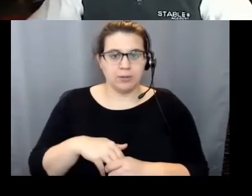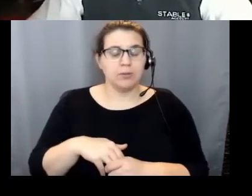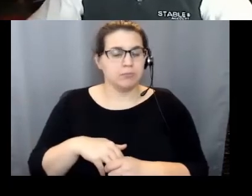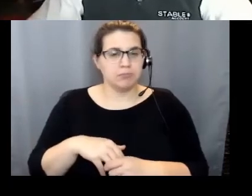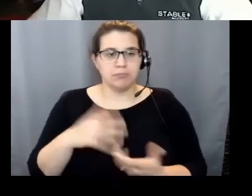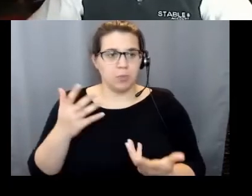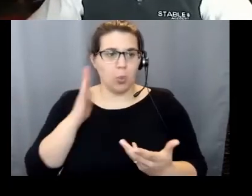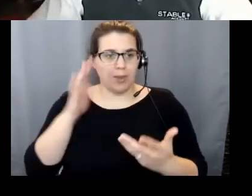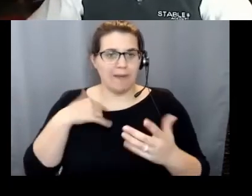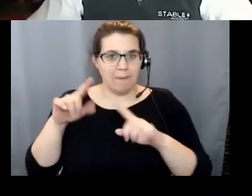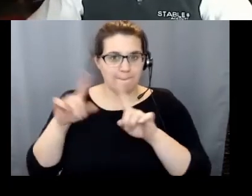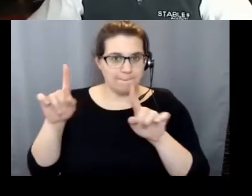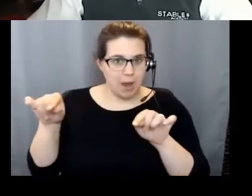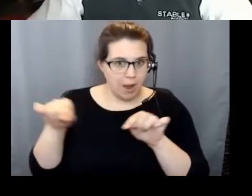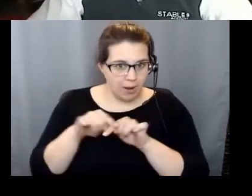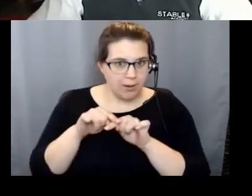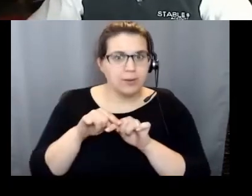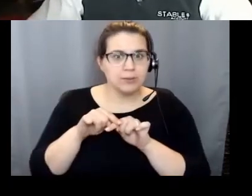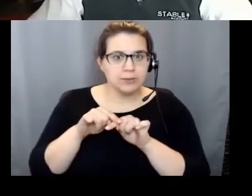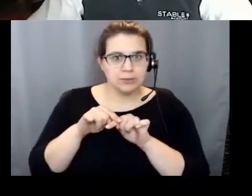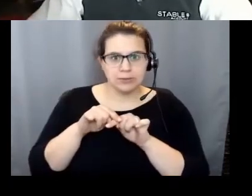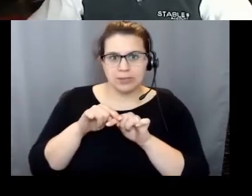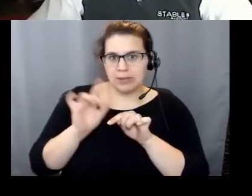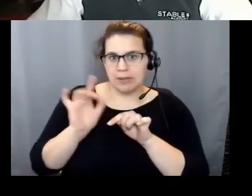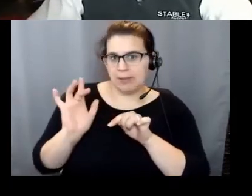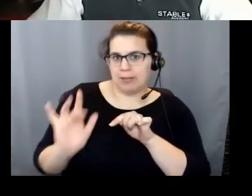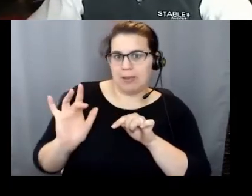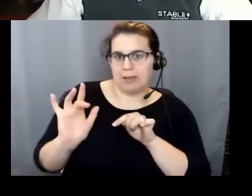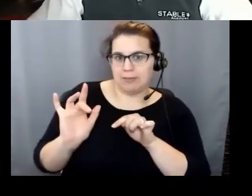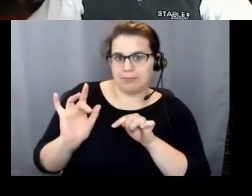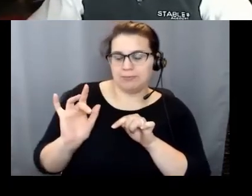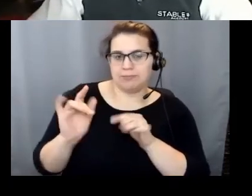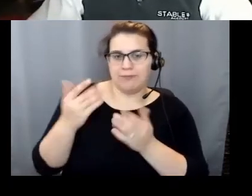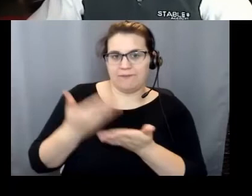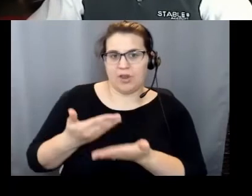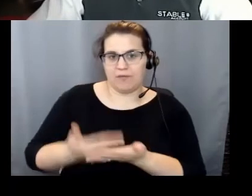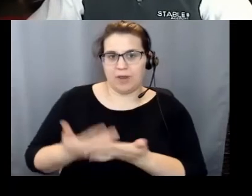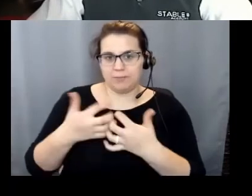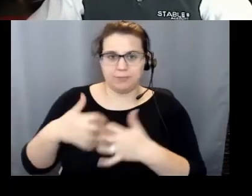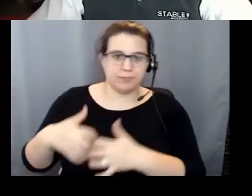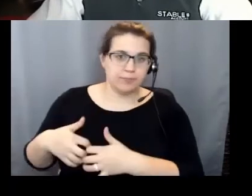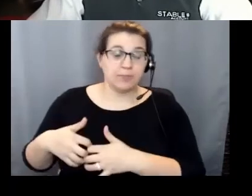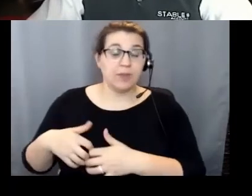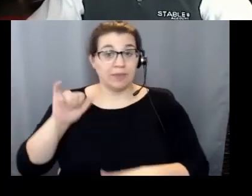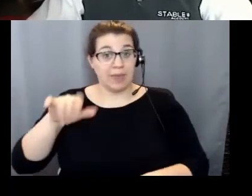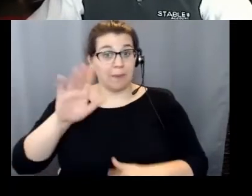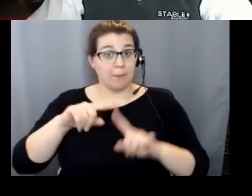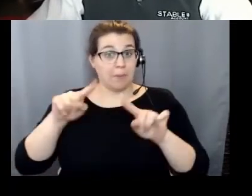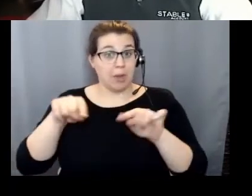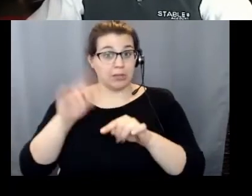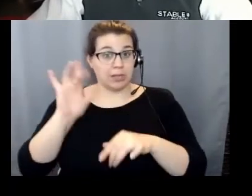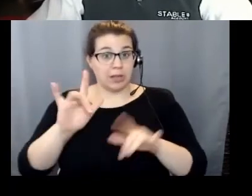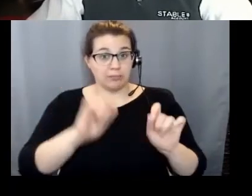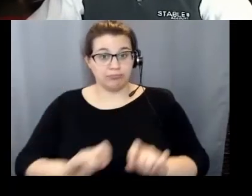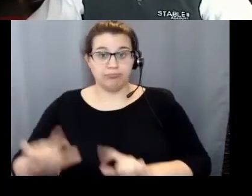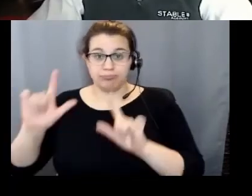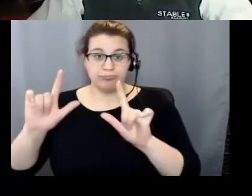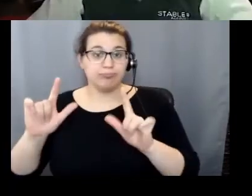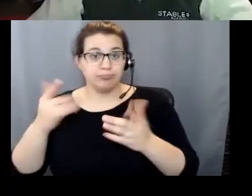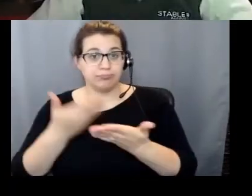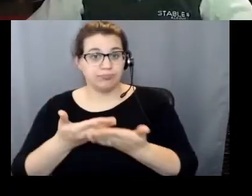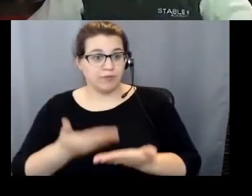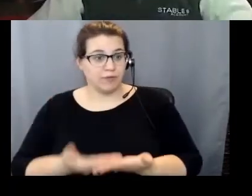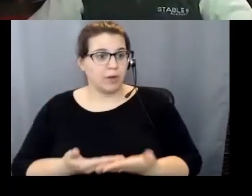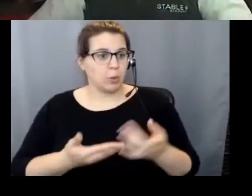and that's the way that you can verify your email address. Once you've clicked on that box to verify, then you will see on